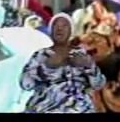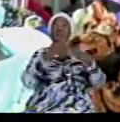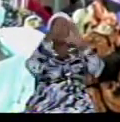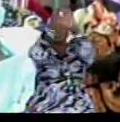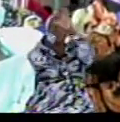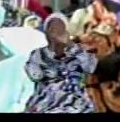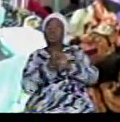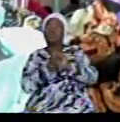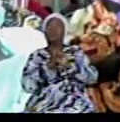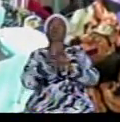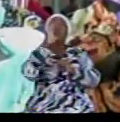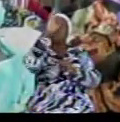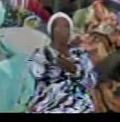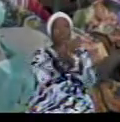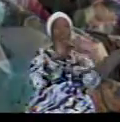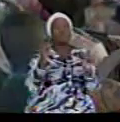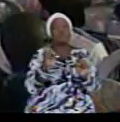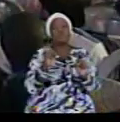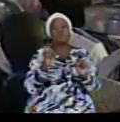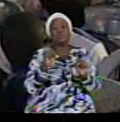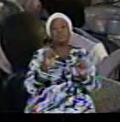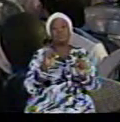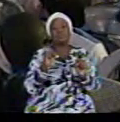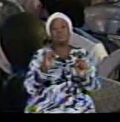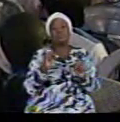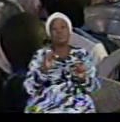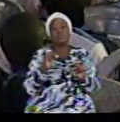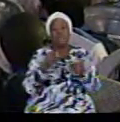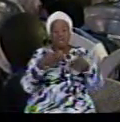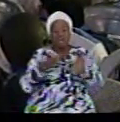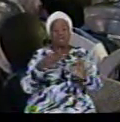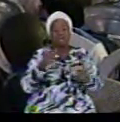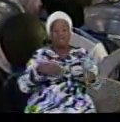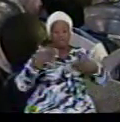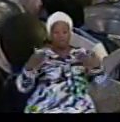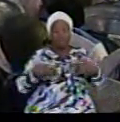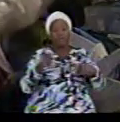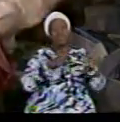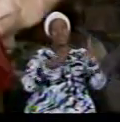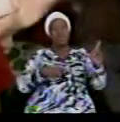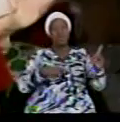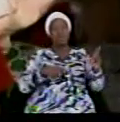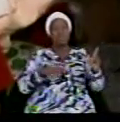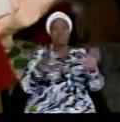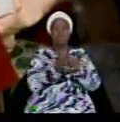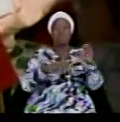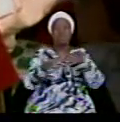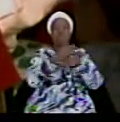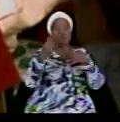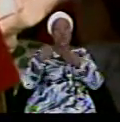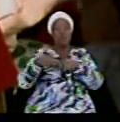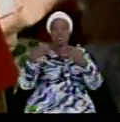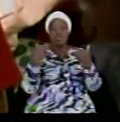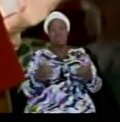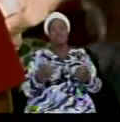your salvation. Let the joy of the Lord take over your heart now.